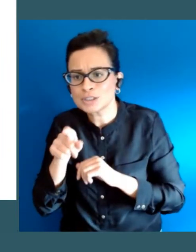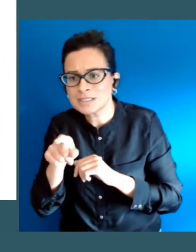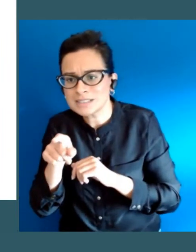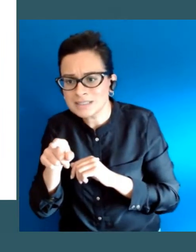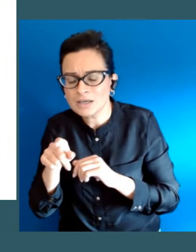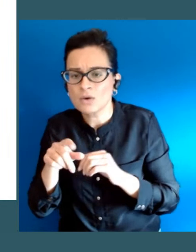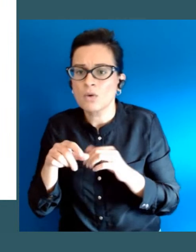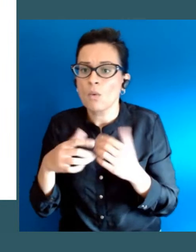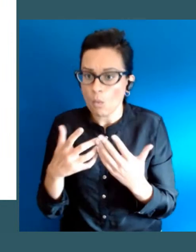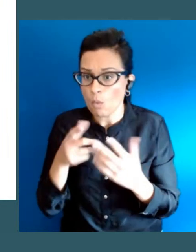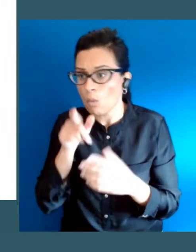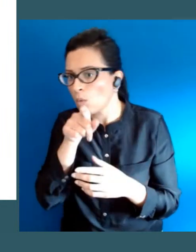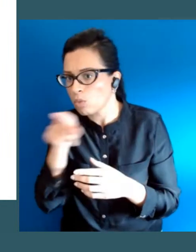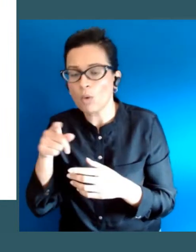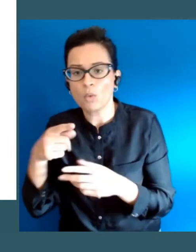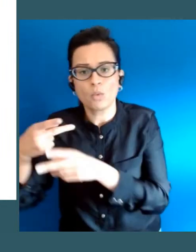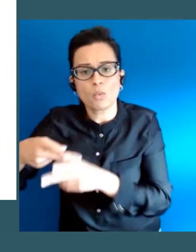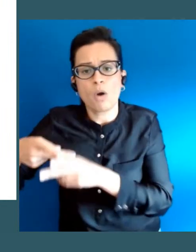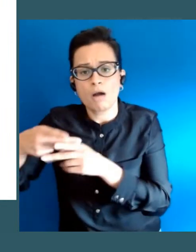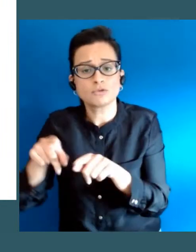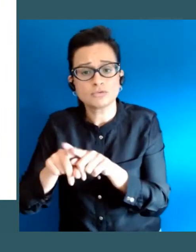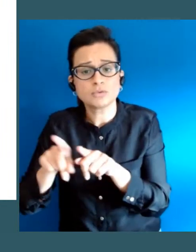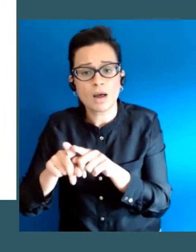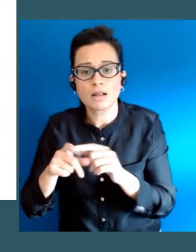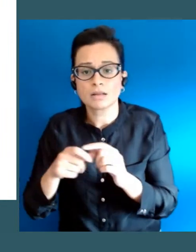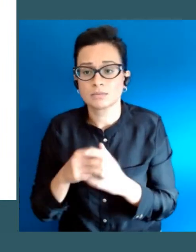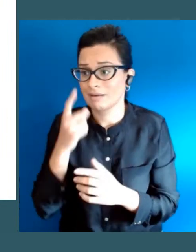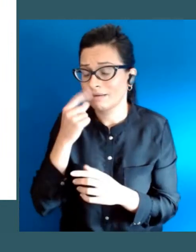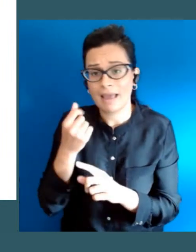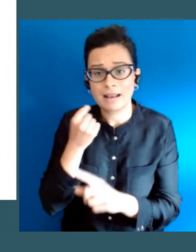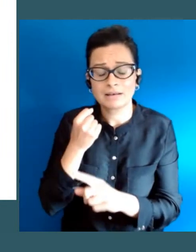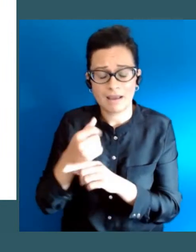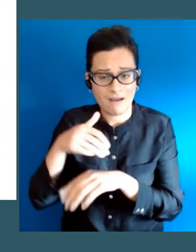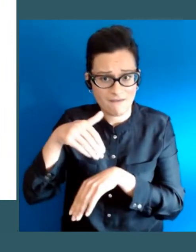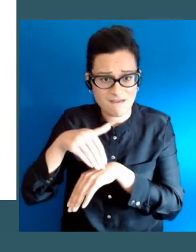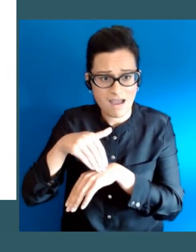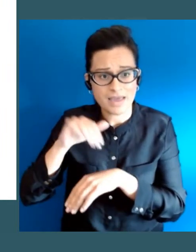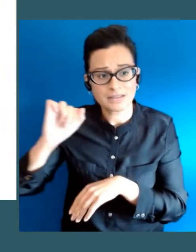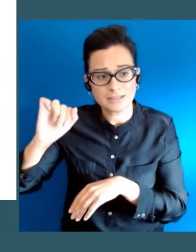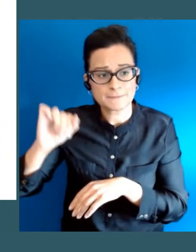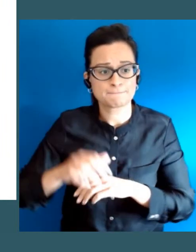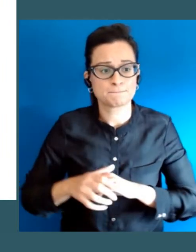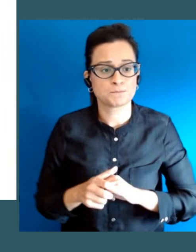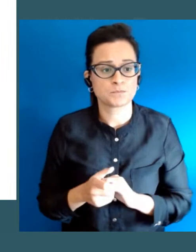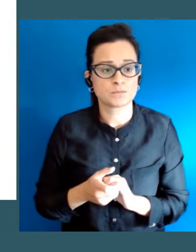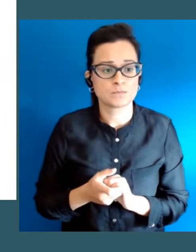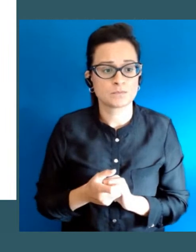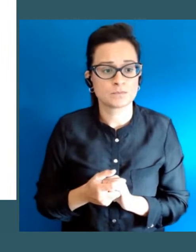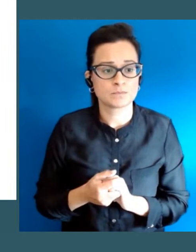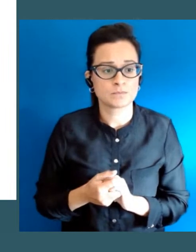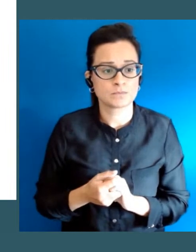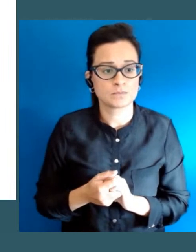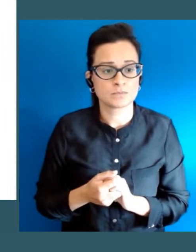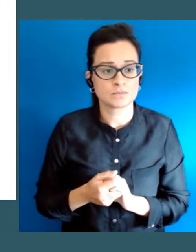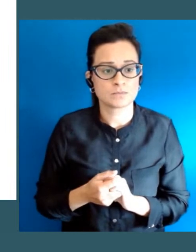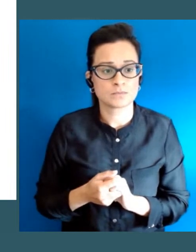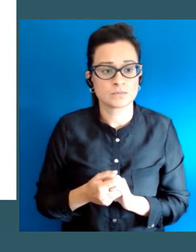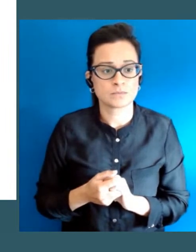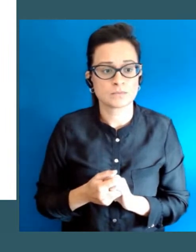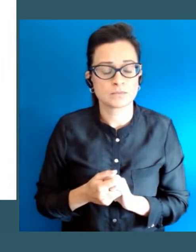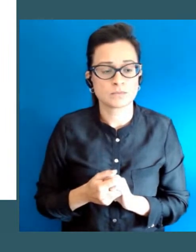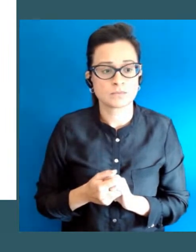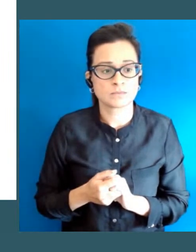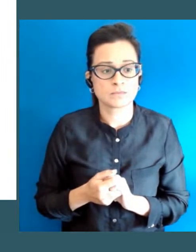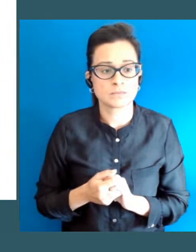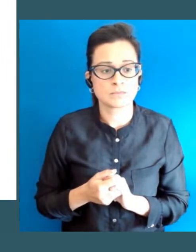them, that it can have an impact. And also behind that, we have to consider as healthcare professionals the